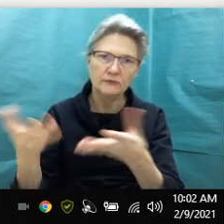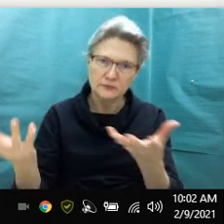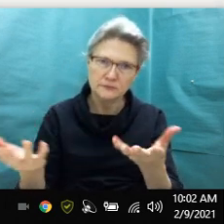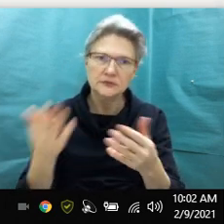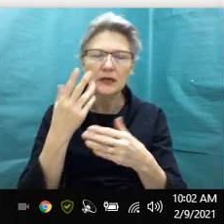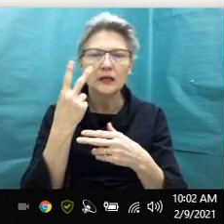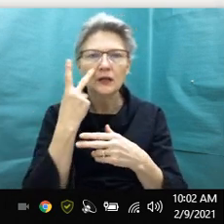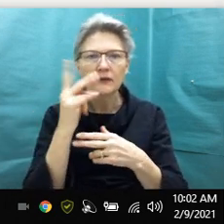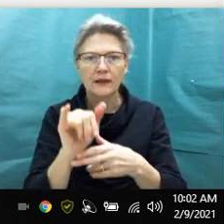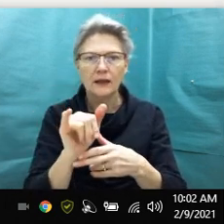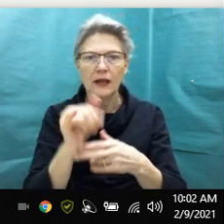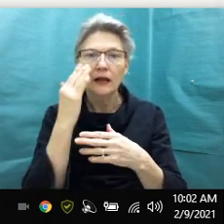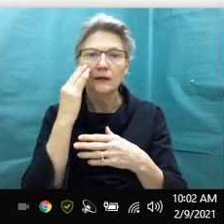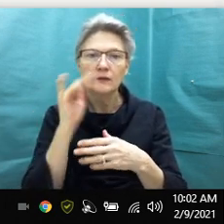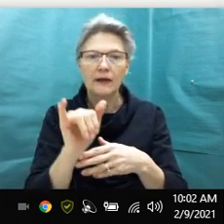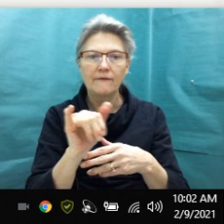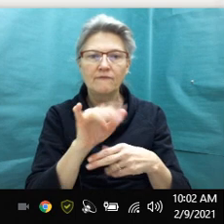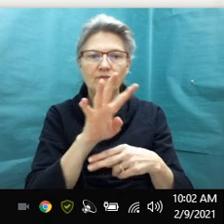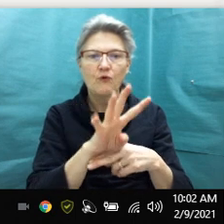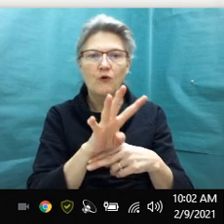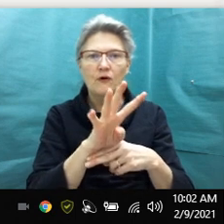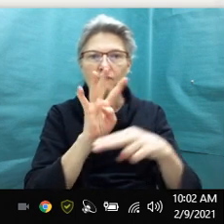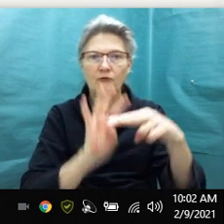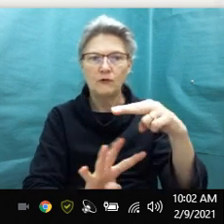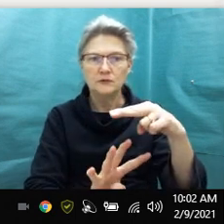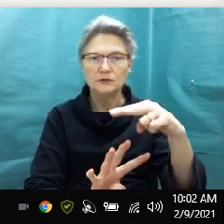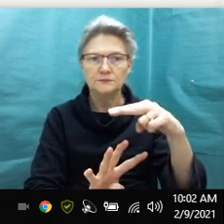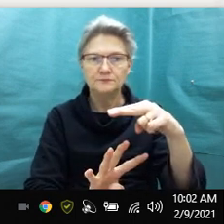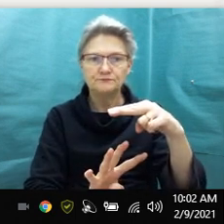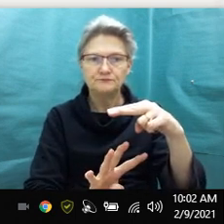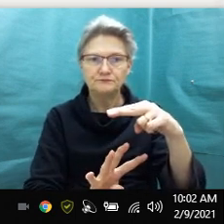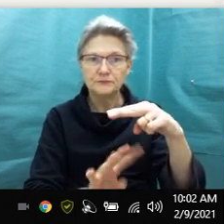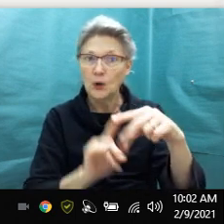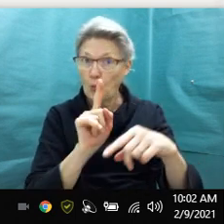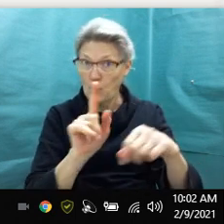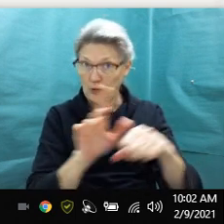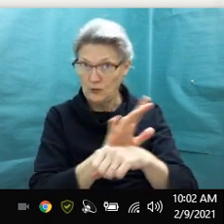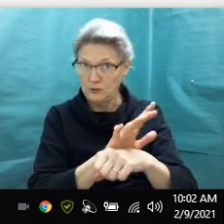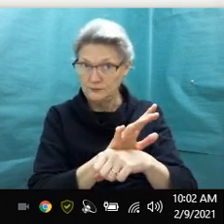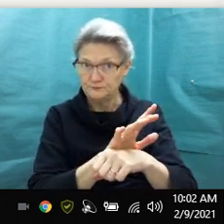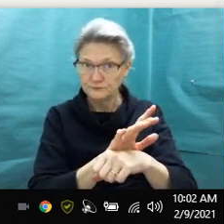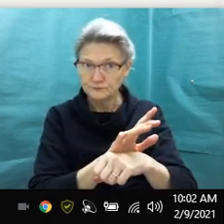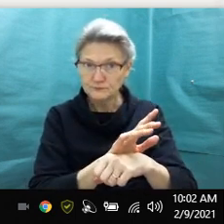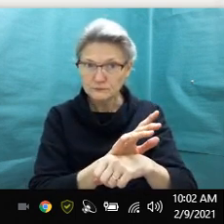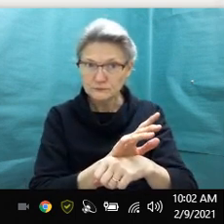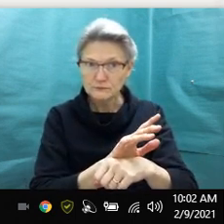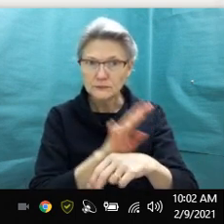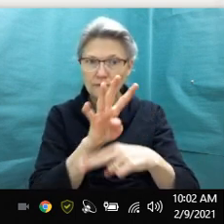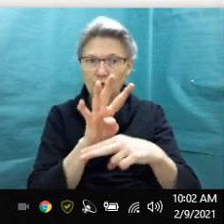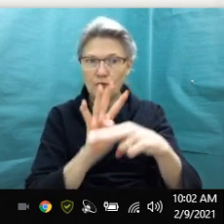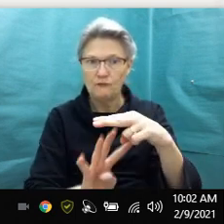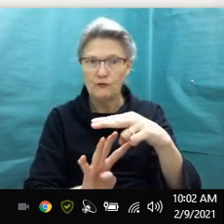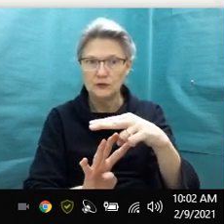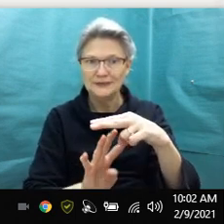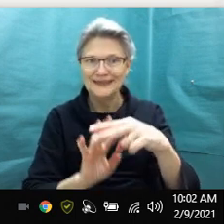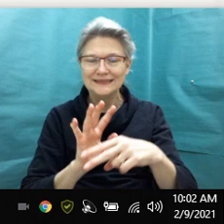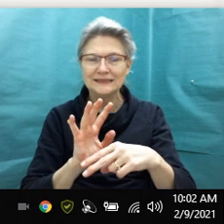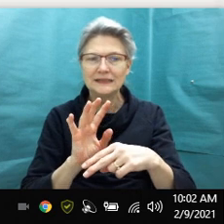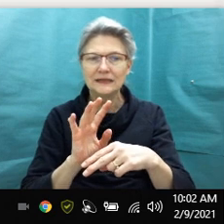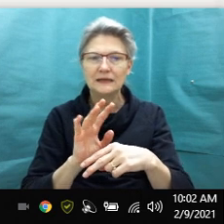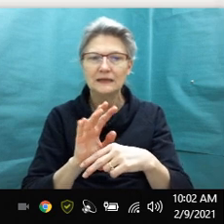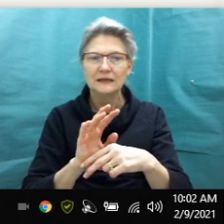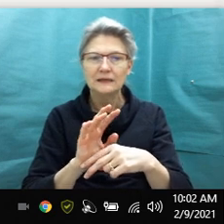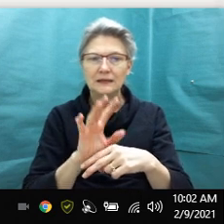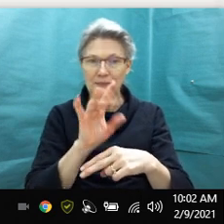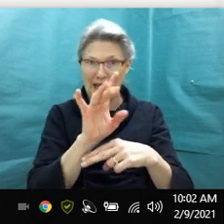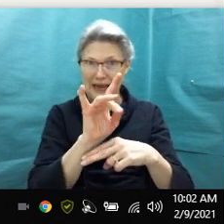look at that. So I know that 4/4, that's 1 whole. So I'm just going to kind of count by the multiples here. Now